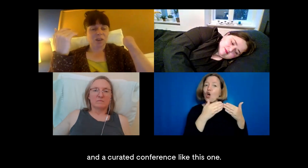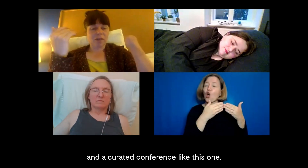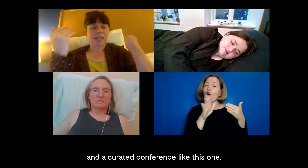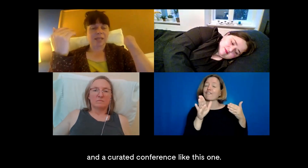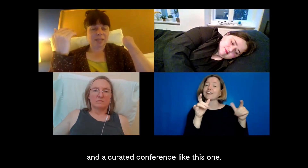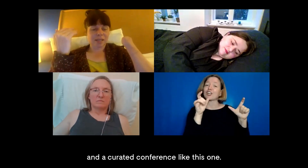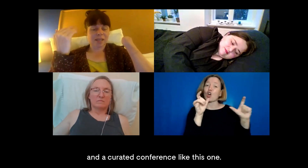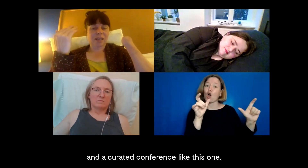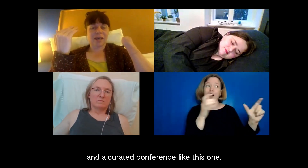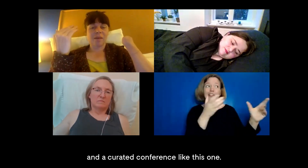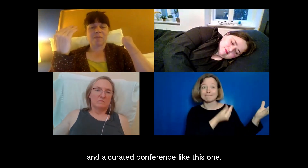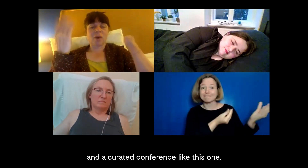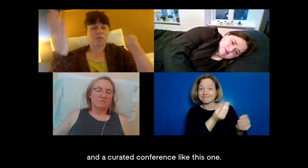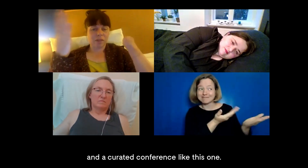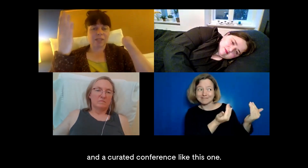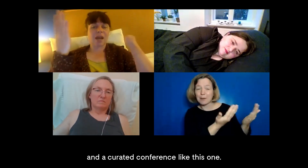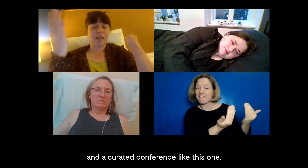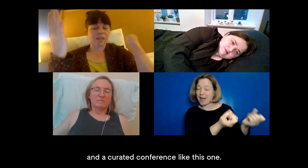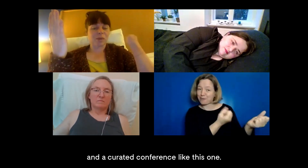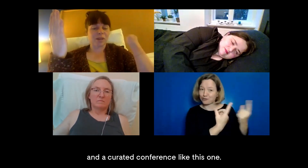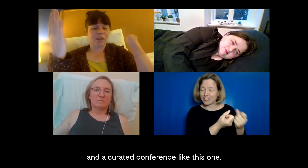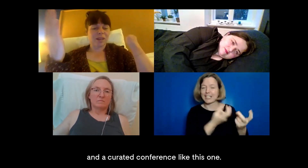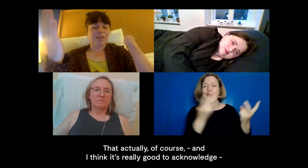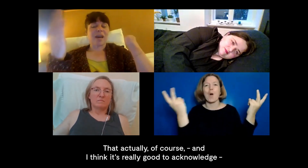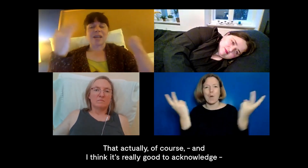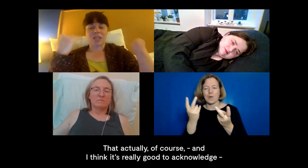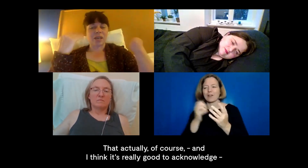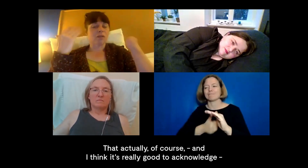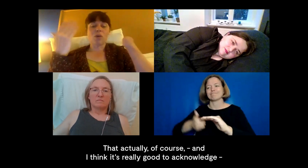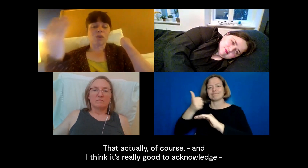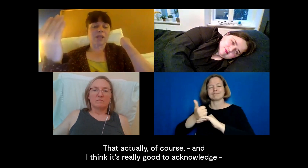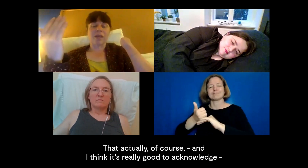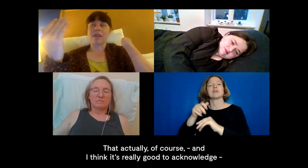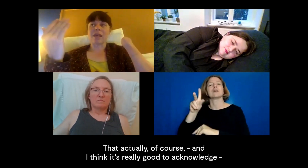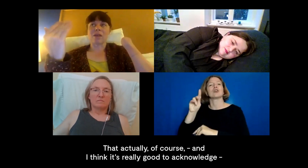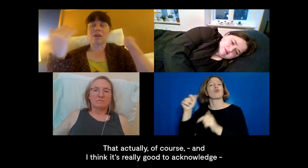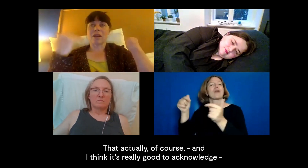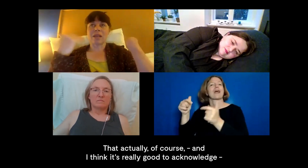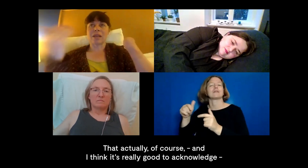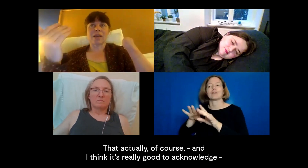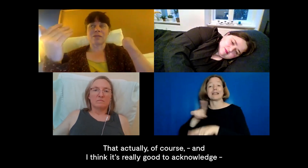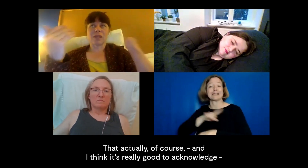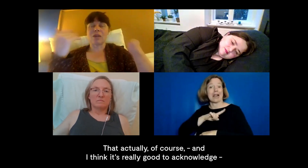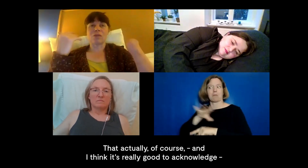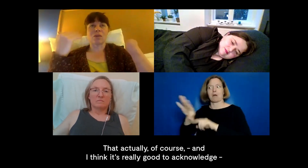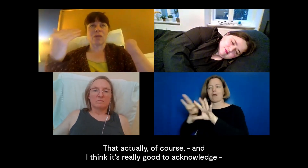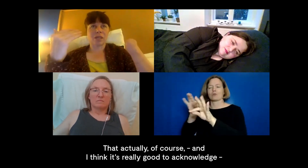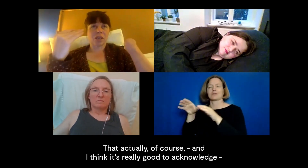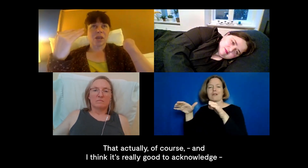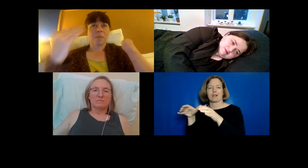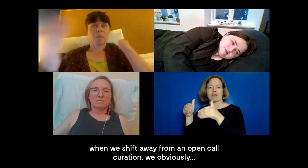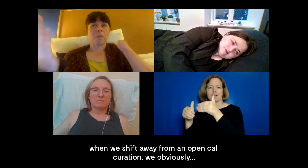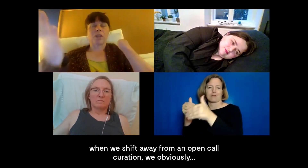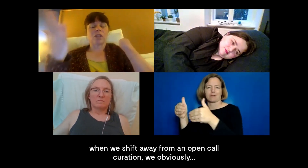a curated conference like this one. That actually, of course, and I think it's really good to